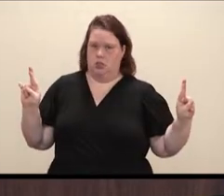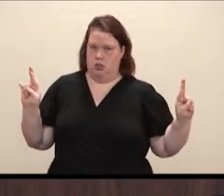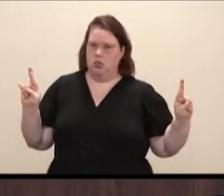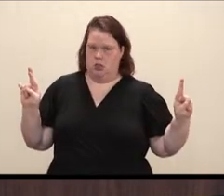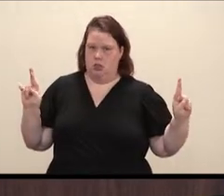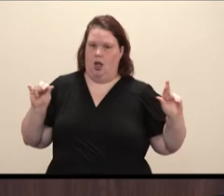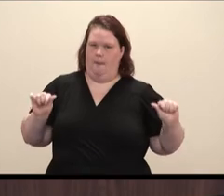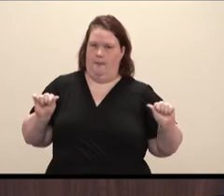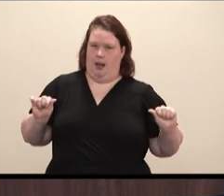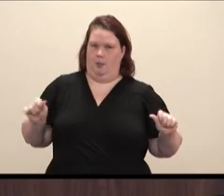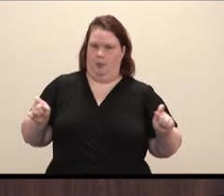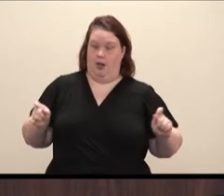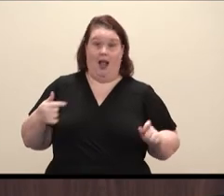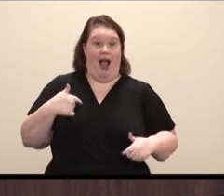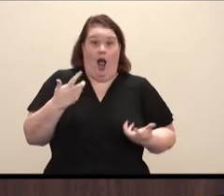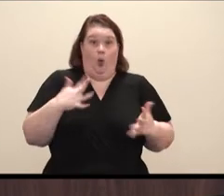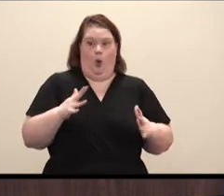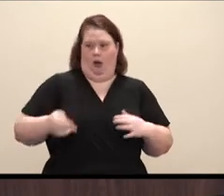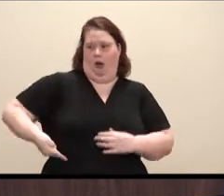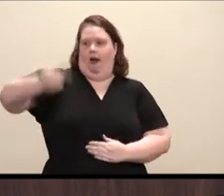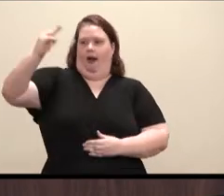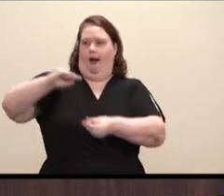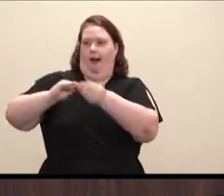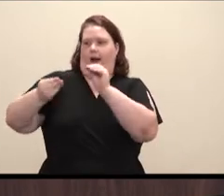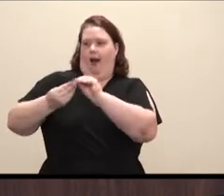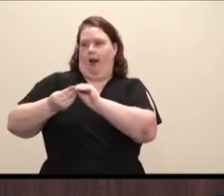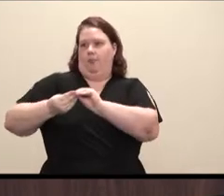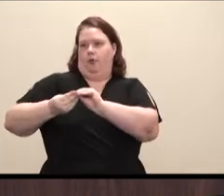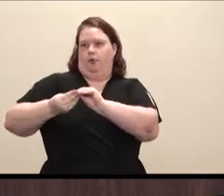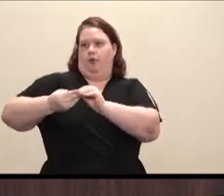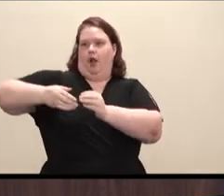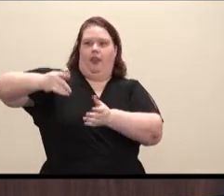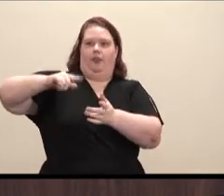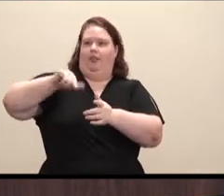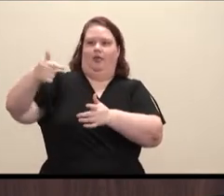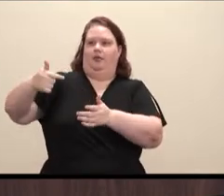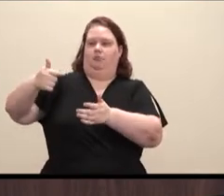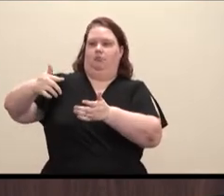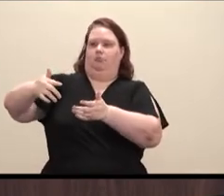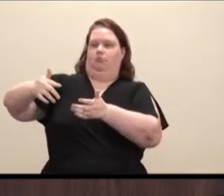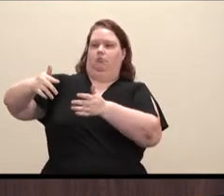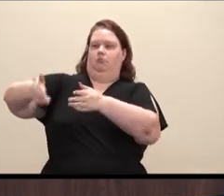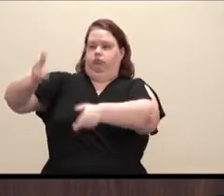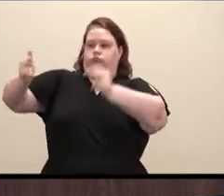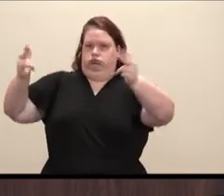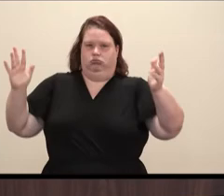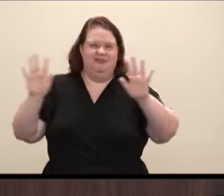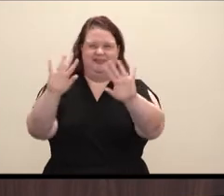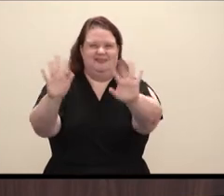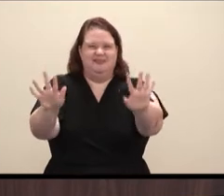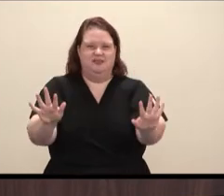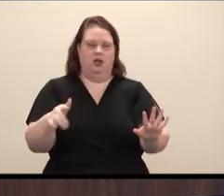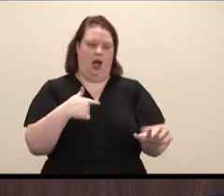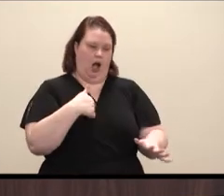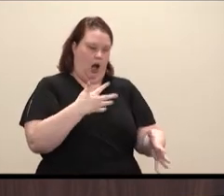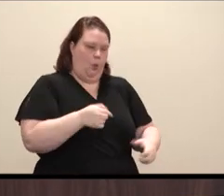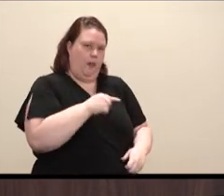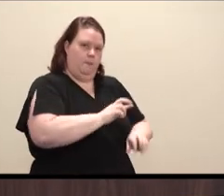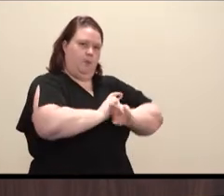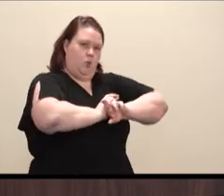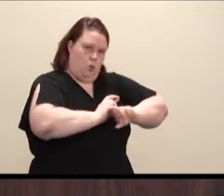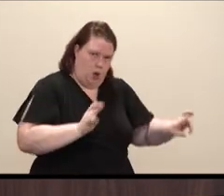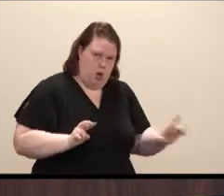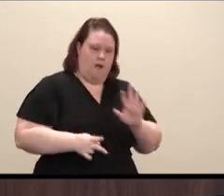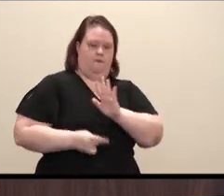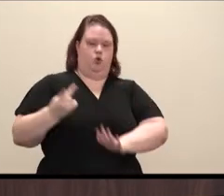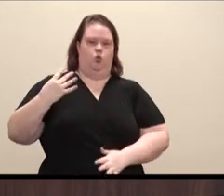want to fill it with numbers just to have numbers. I want the kids who come through this program to be prepared for dual credit, to be prepared to earn an